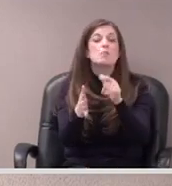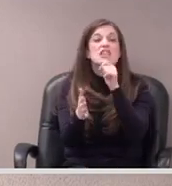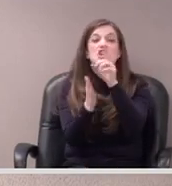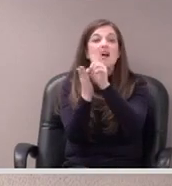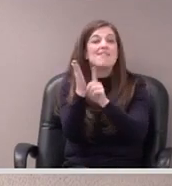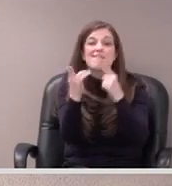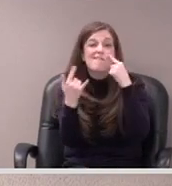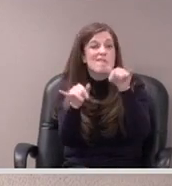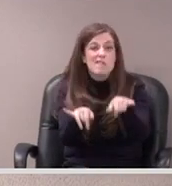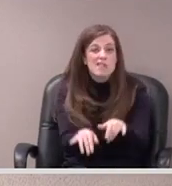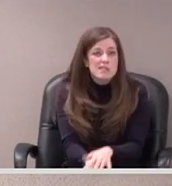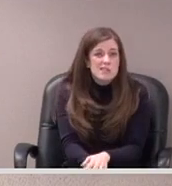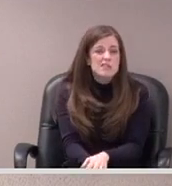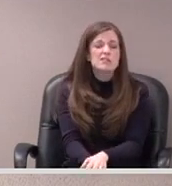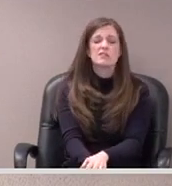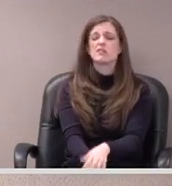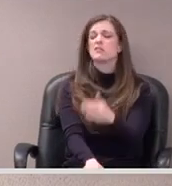to be.